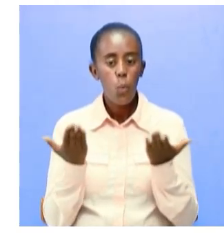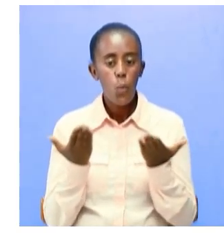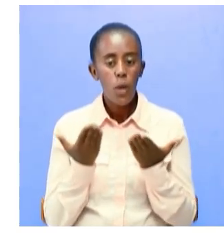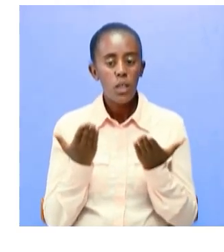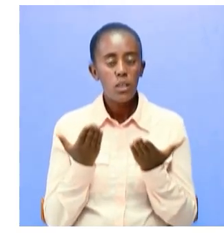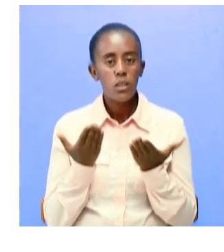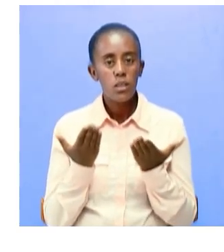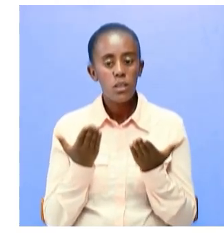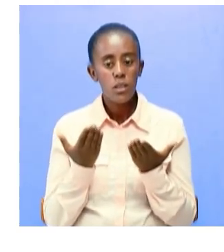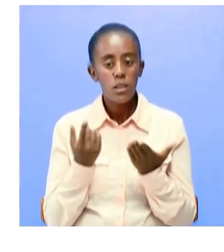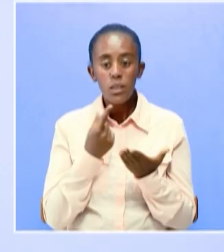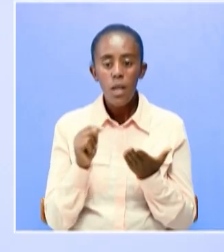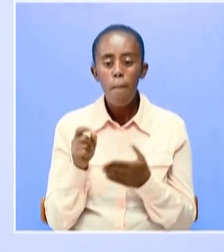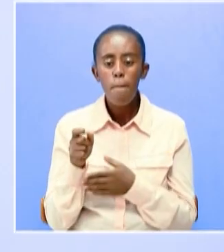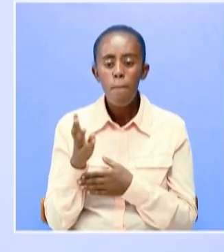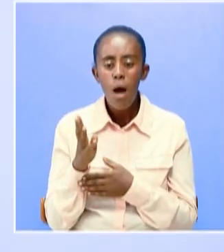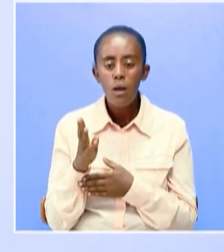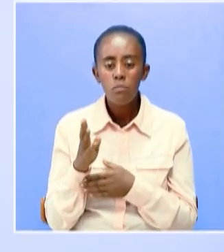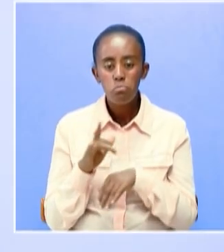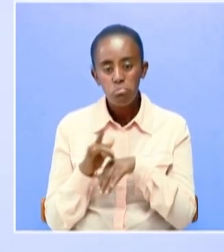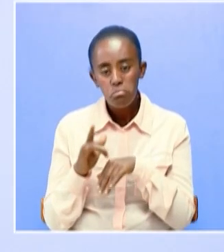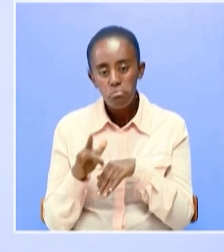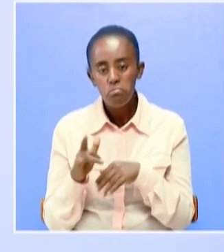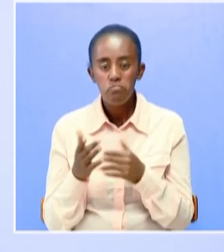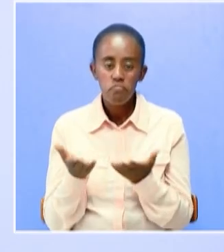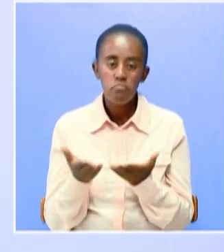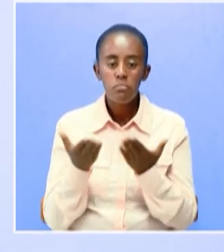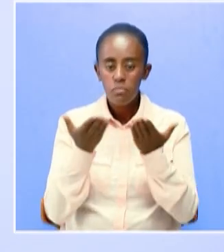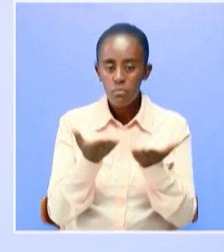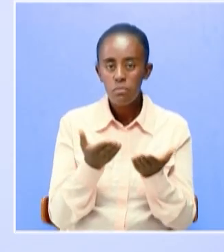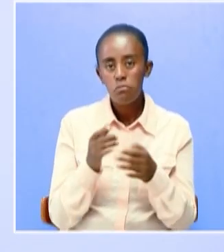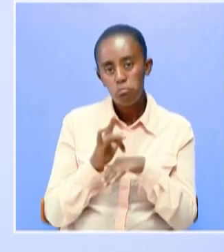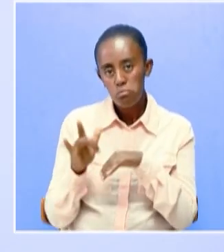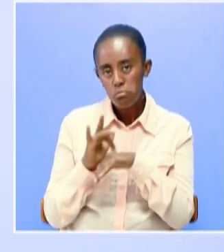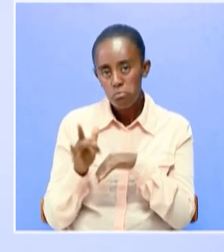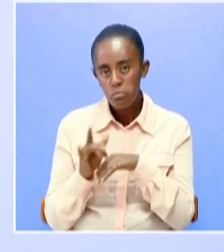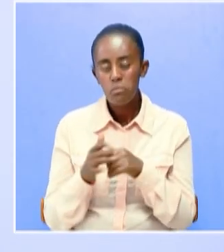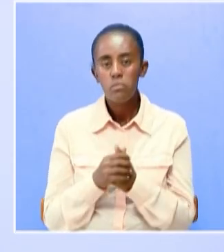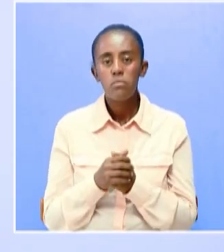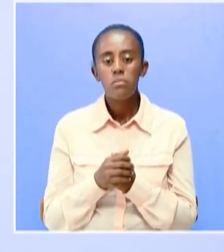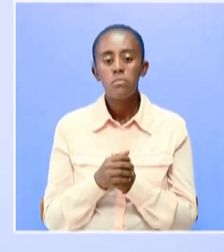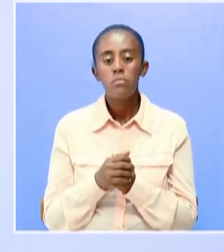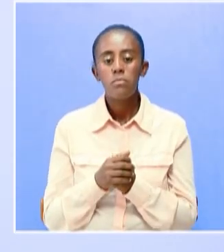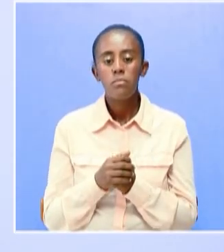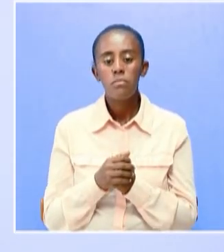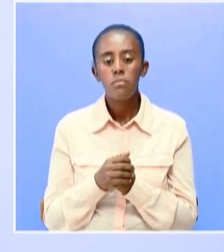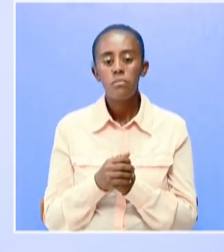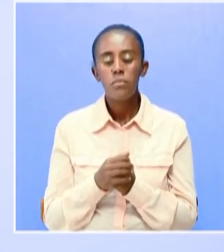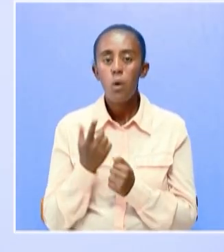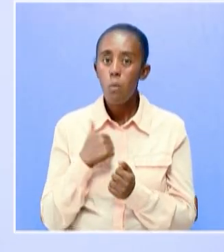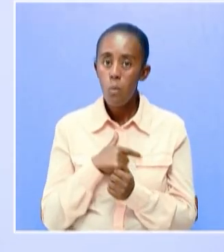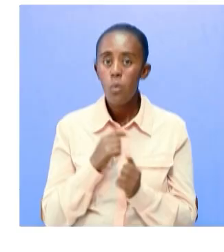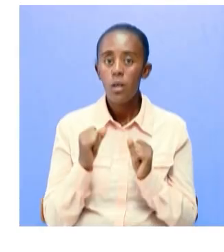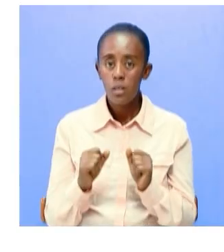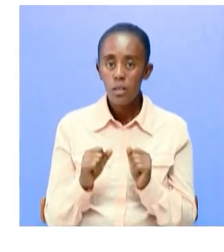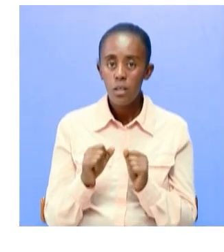the bank is. It's possible. That is, it depends on the question, okay? And there's another one is here. We can say,